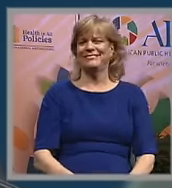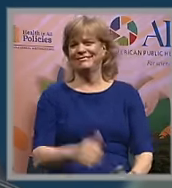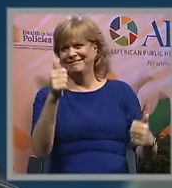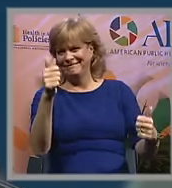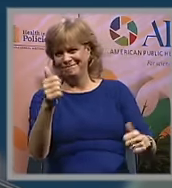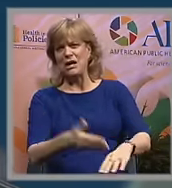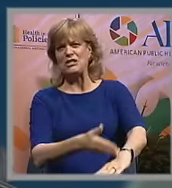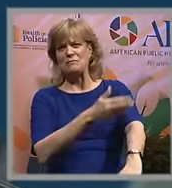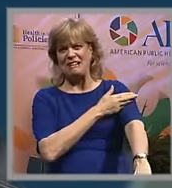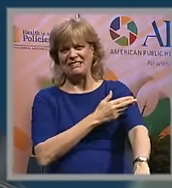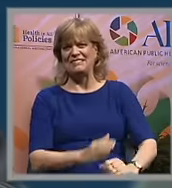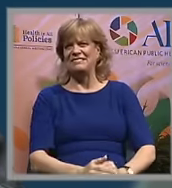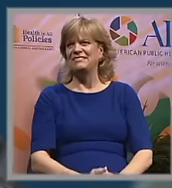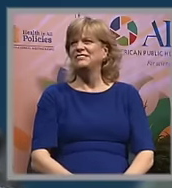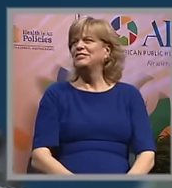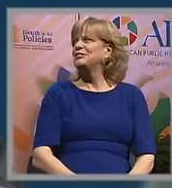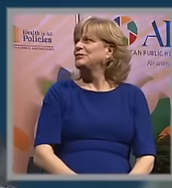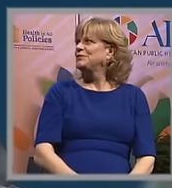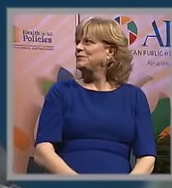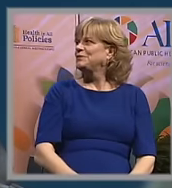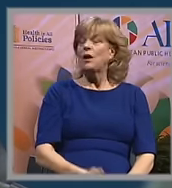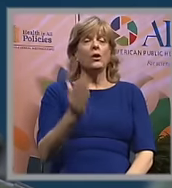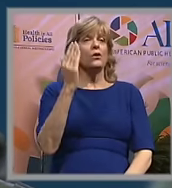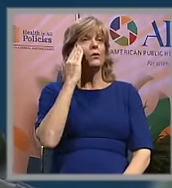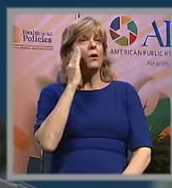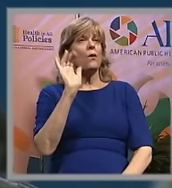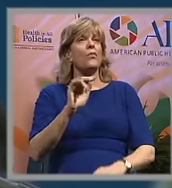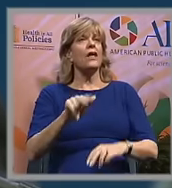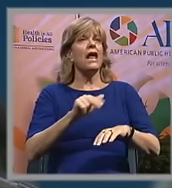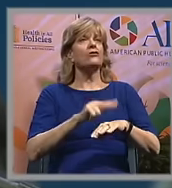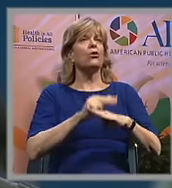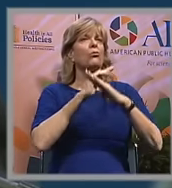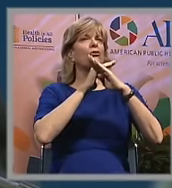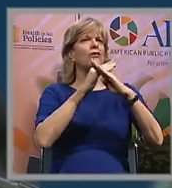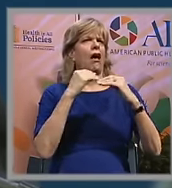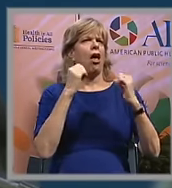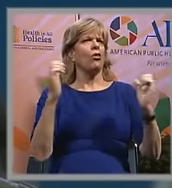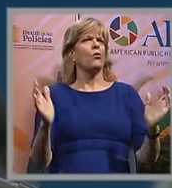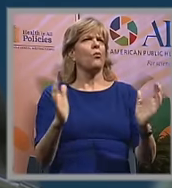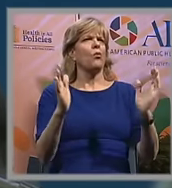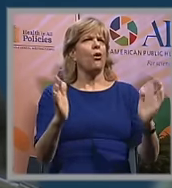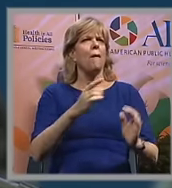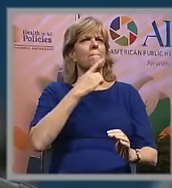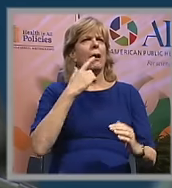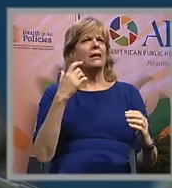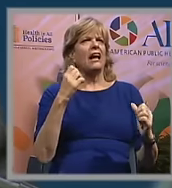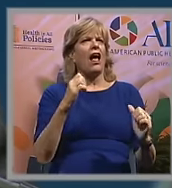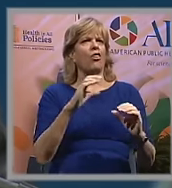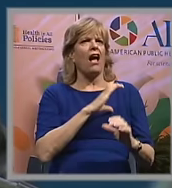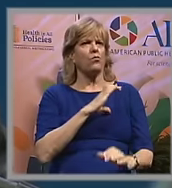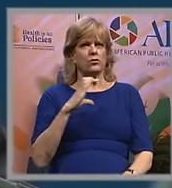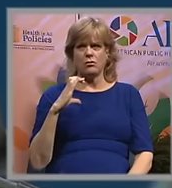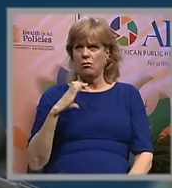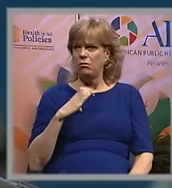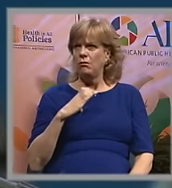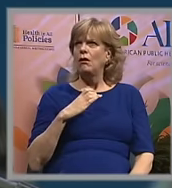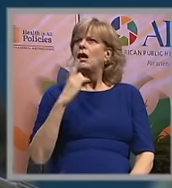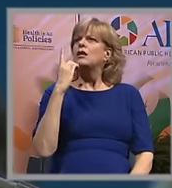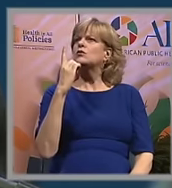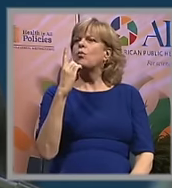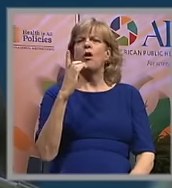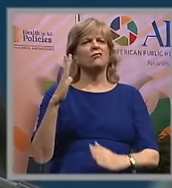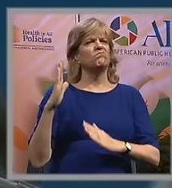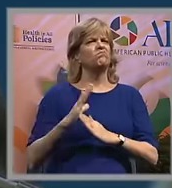That's much better. You know, the National Prevention, Health Promotion, and Public Health Council is one of the